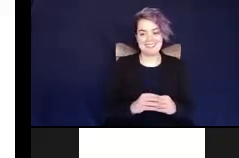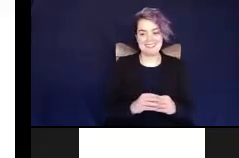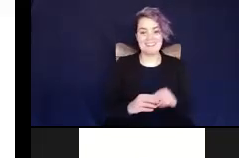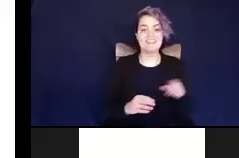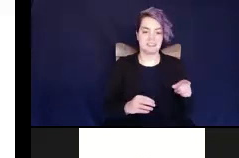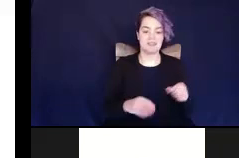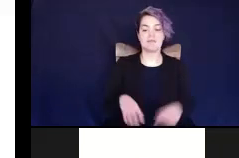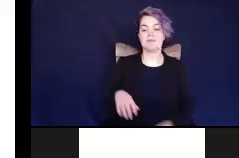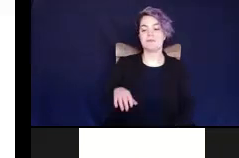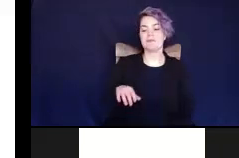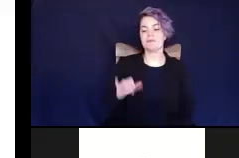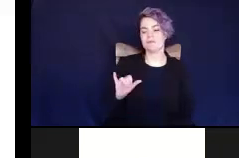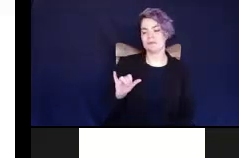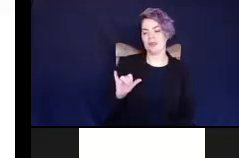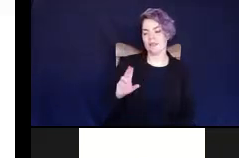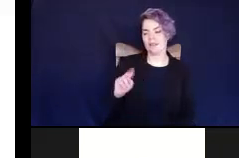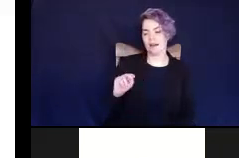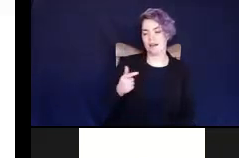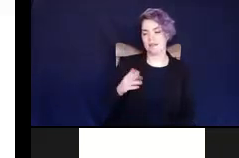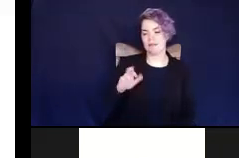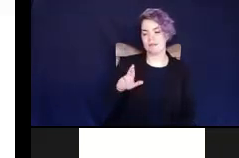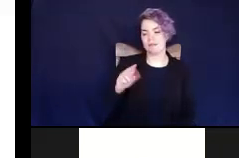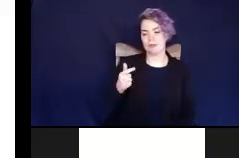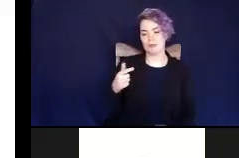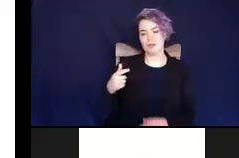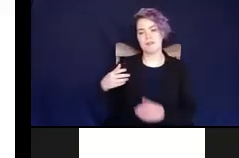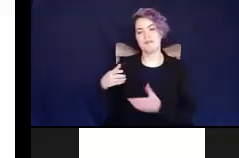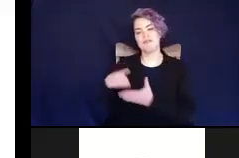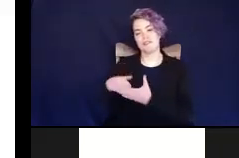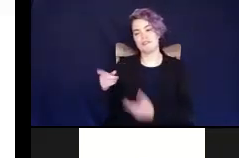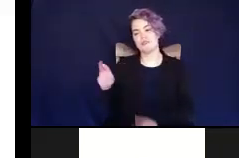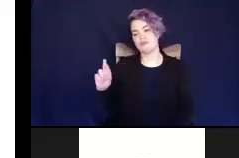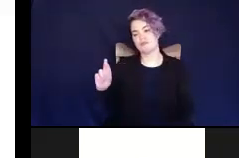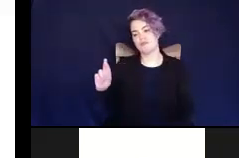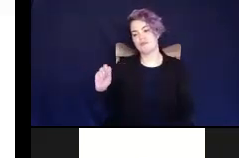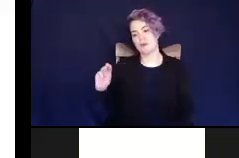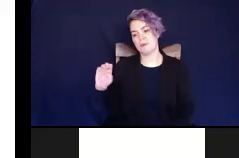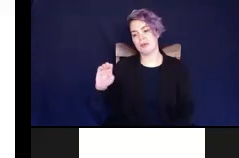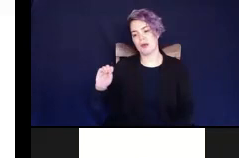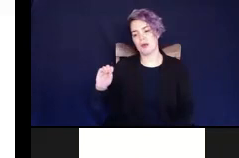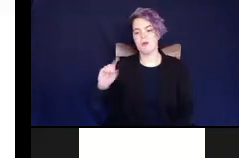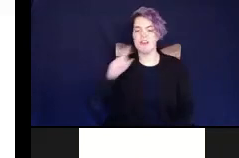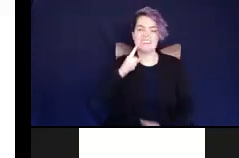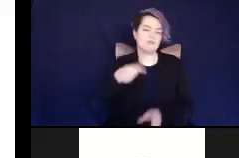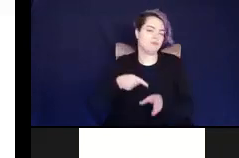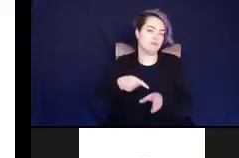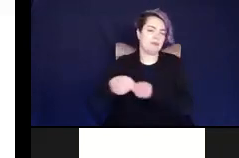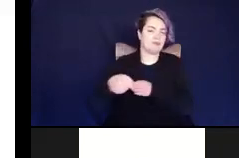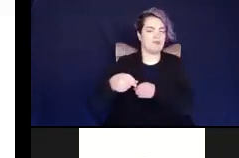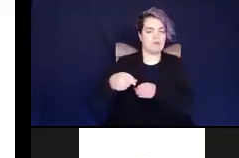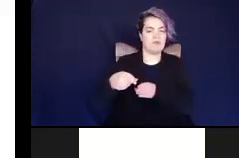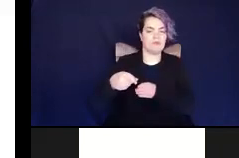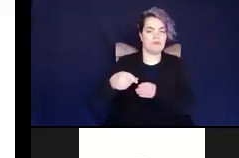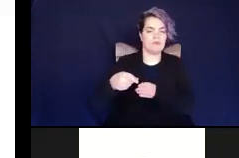Youngberg versus Romeo sets standards. That's essentially a professional judgment standard for when, if